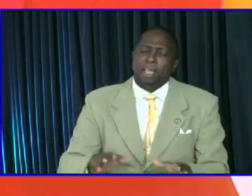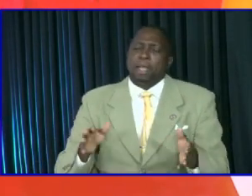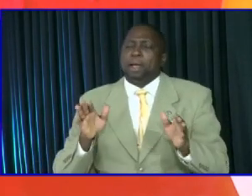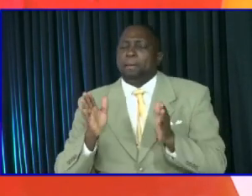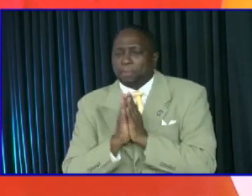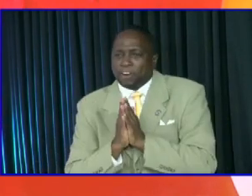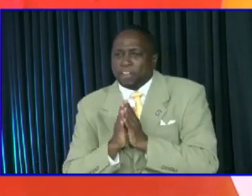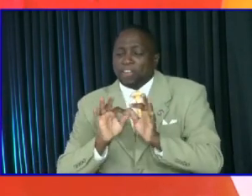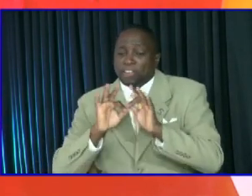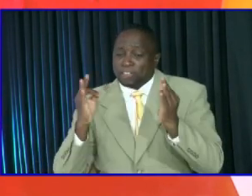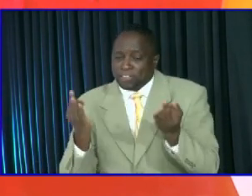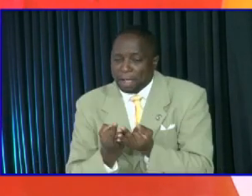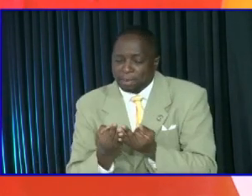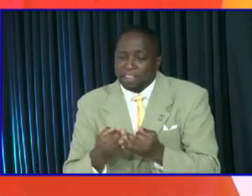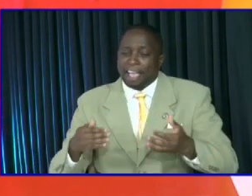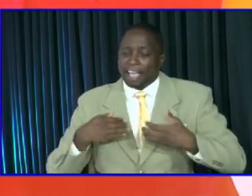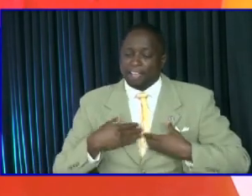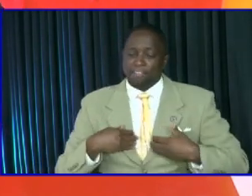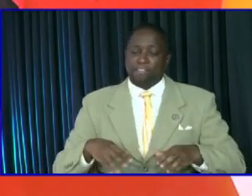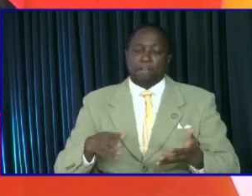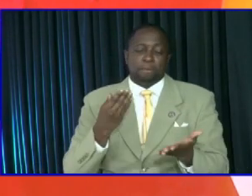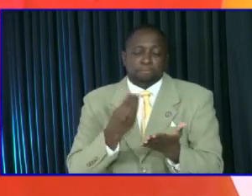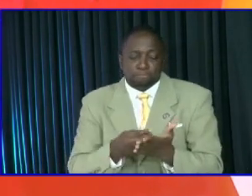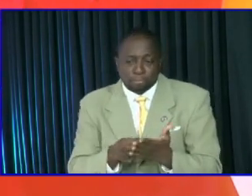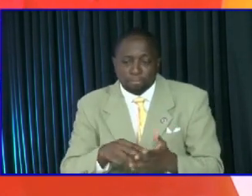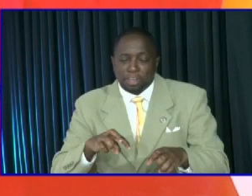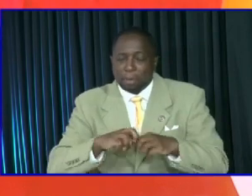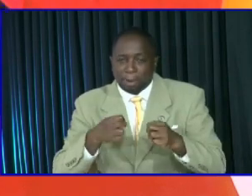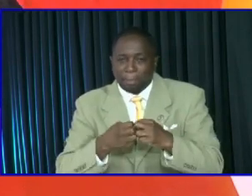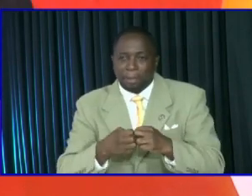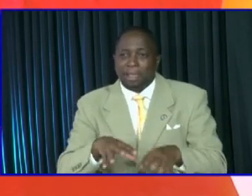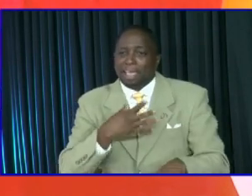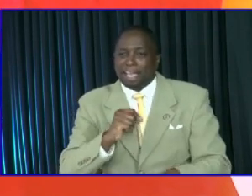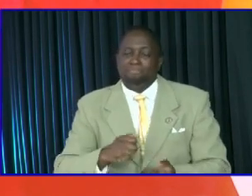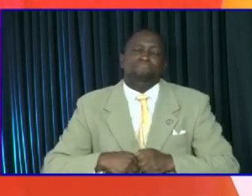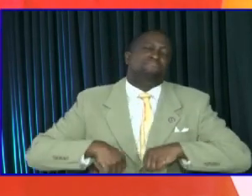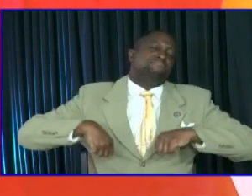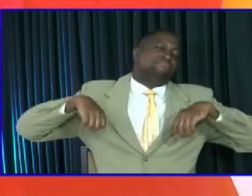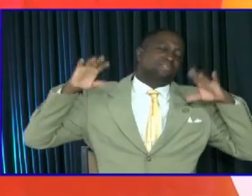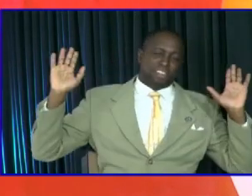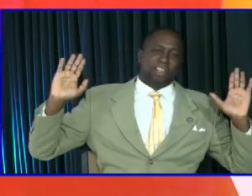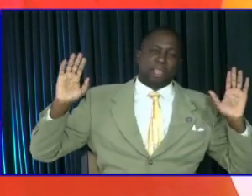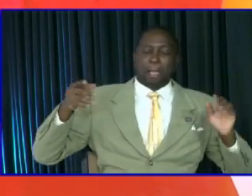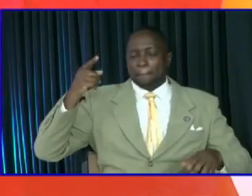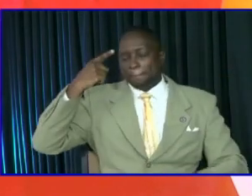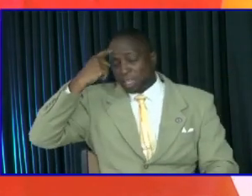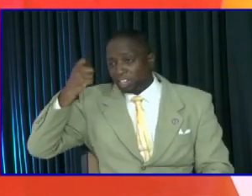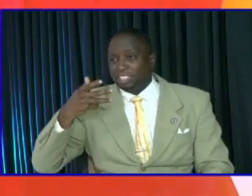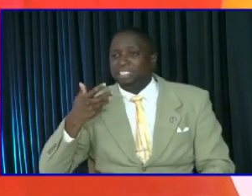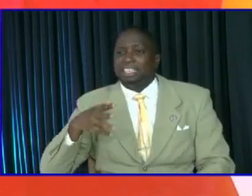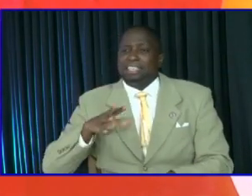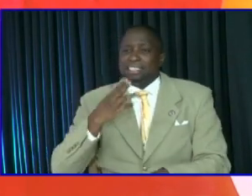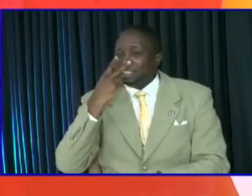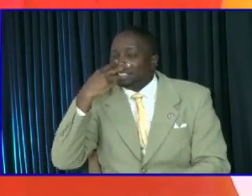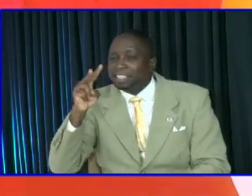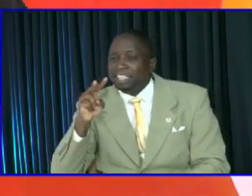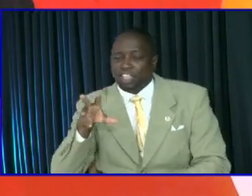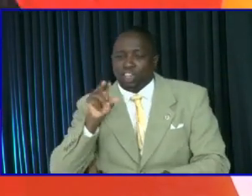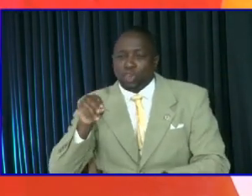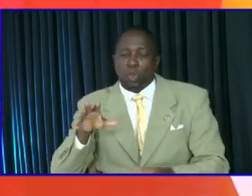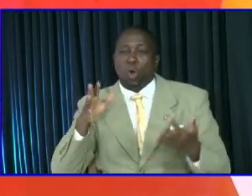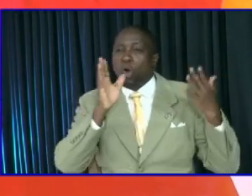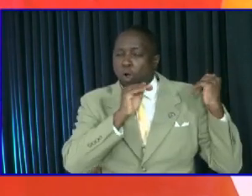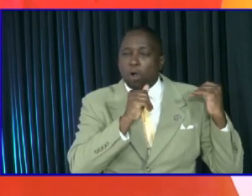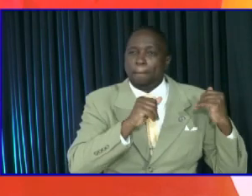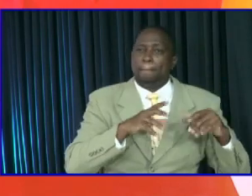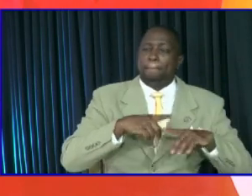have no financial background. They have given up because they don't see any hope. But we are thanking you, O God, that you are